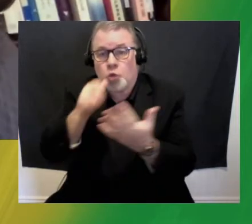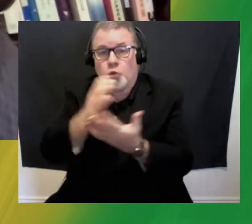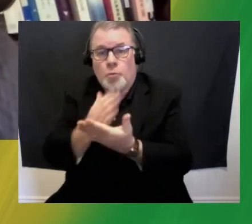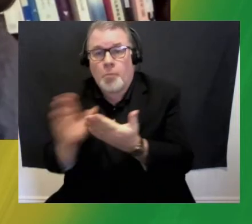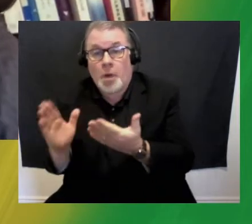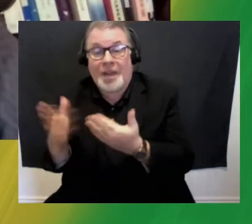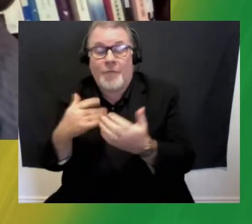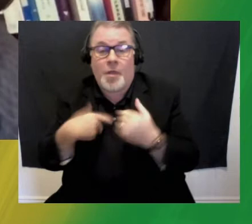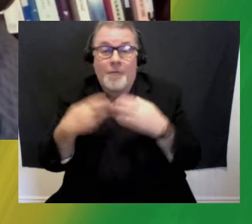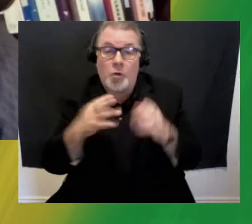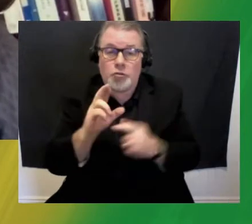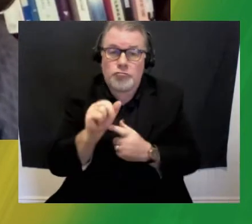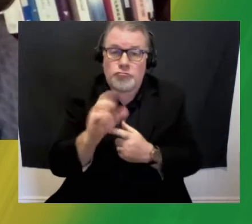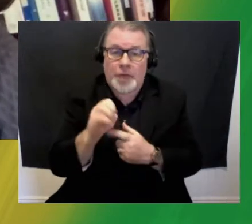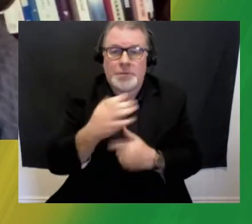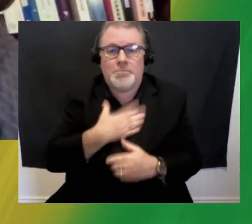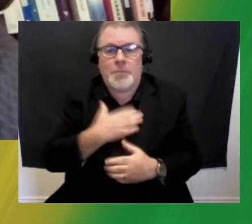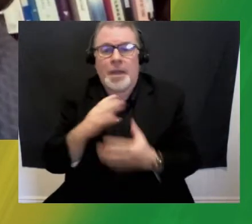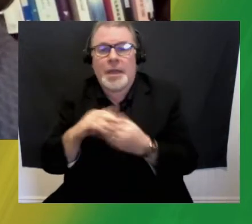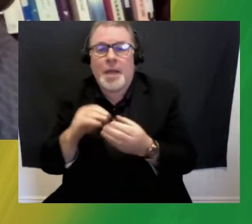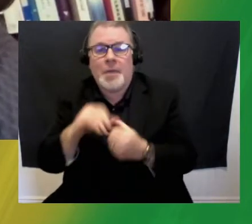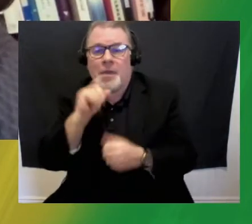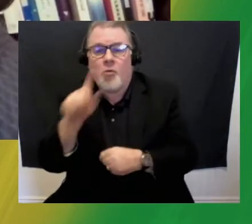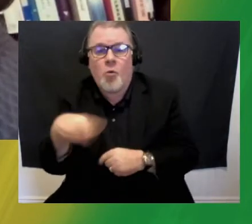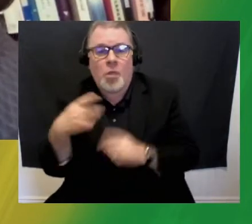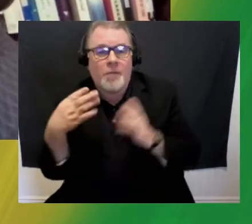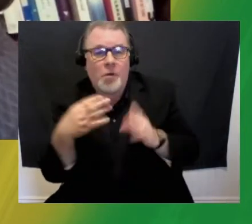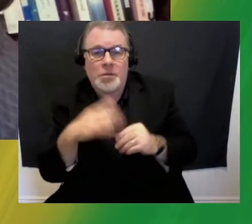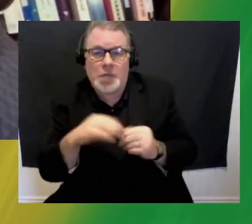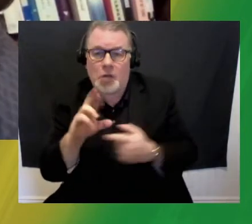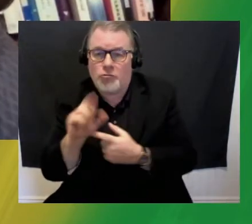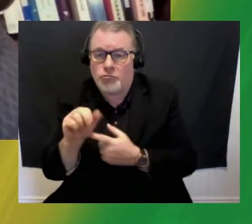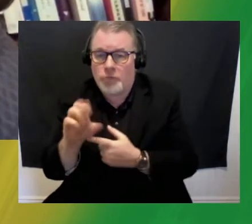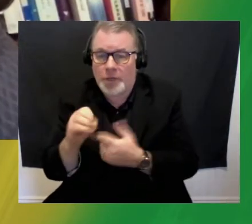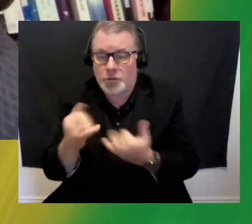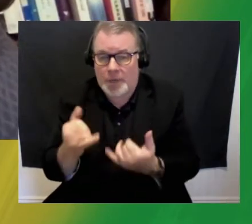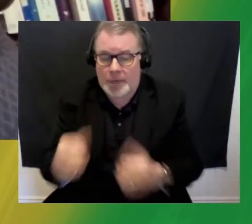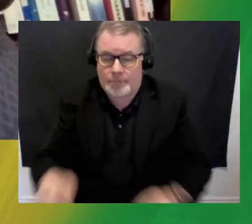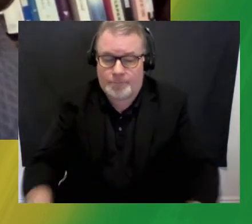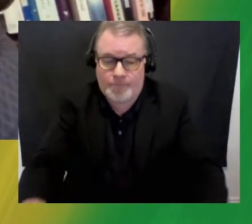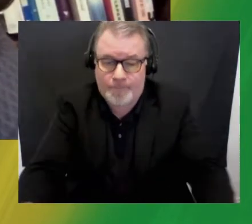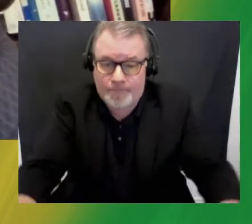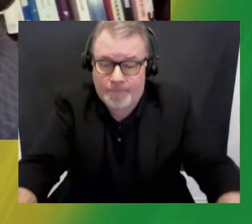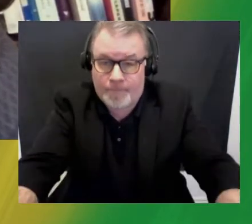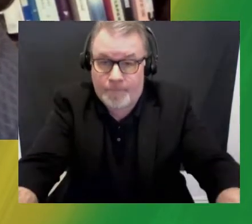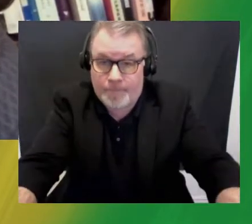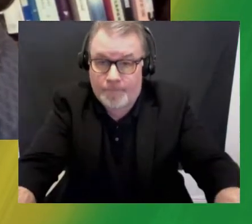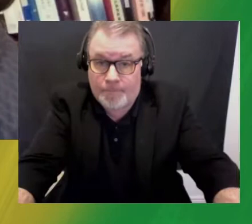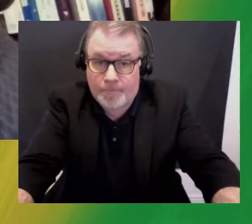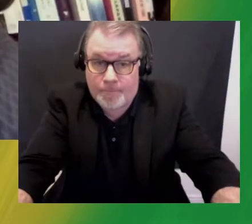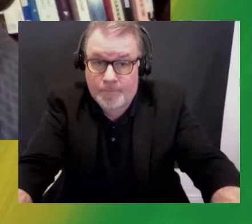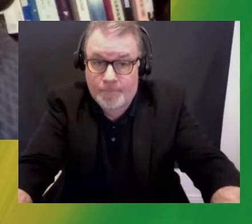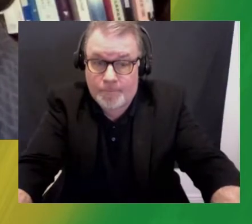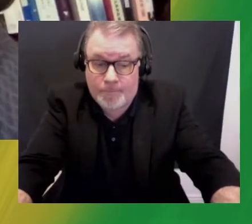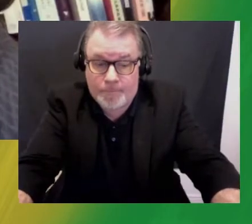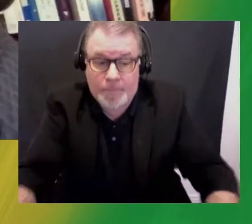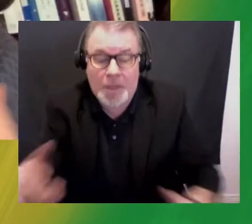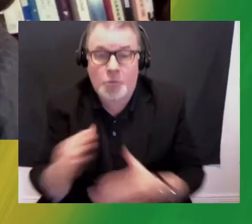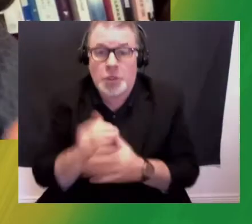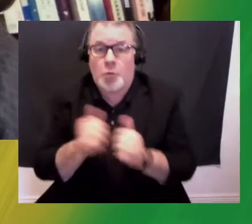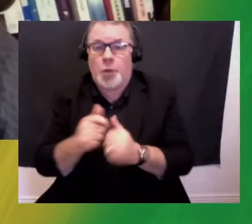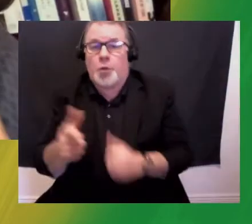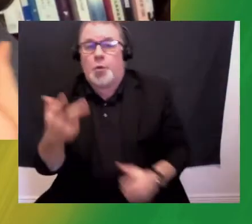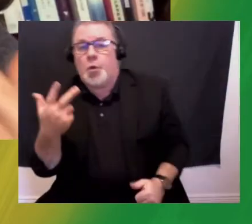not just about race today. What I want to share with you are sort of 3 or 4 really important, I